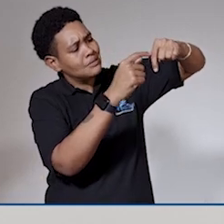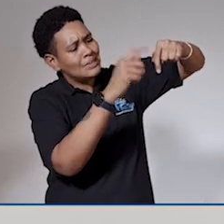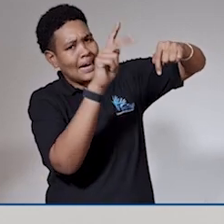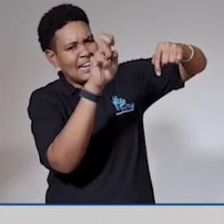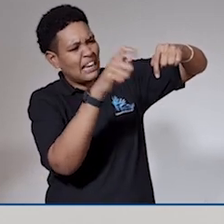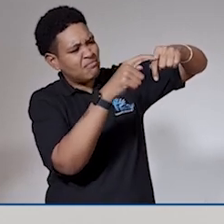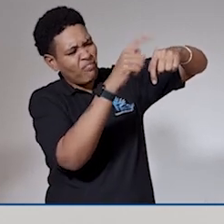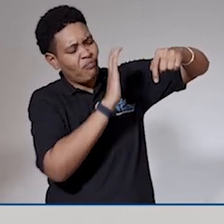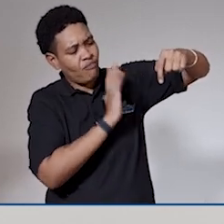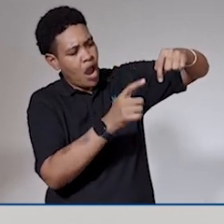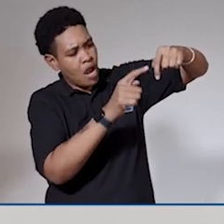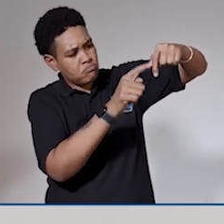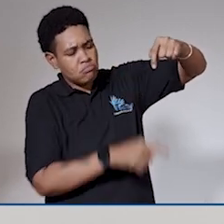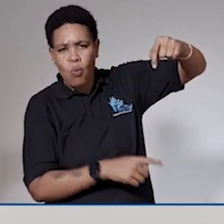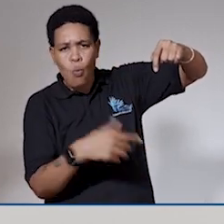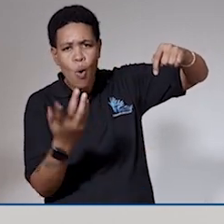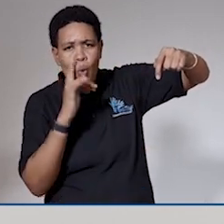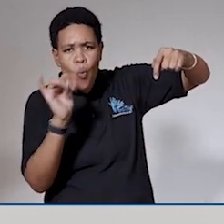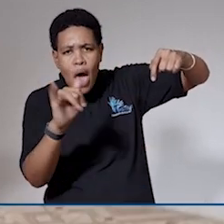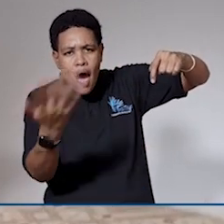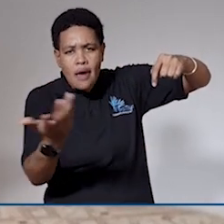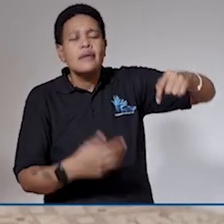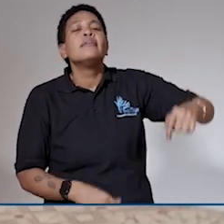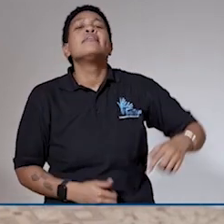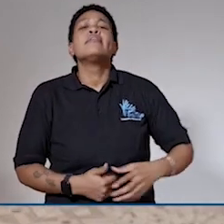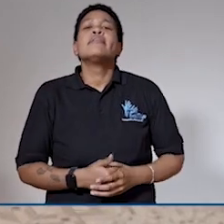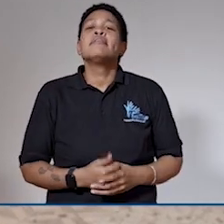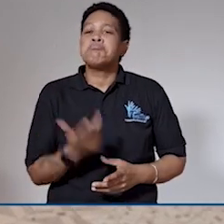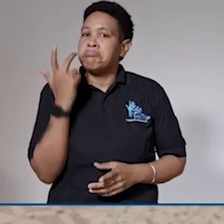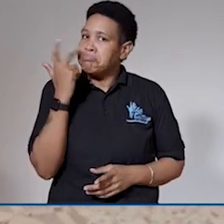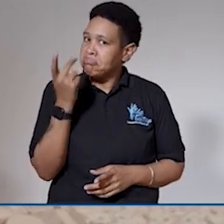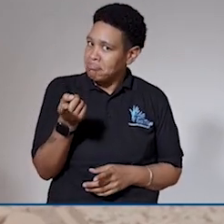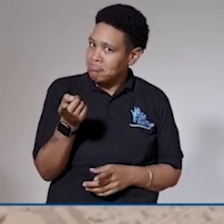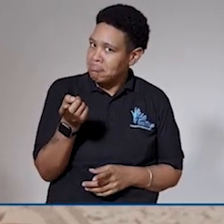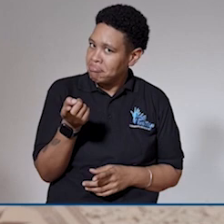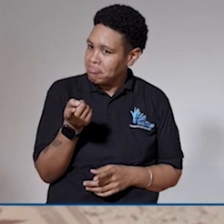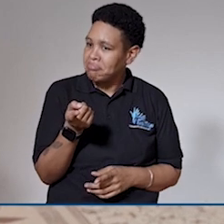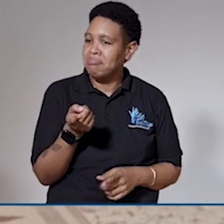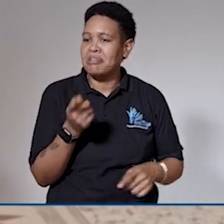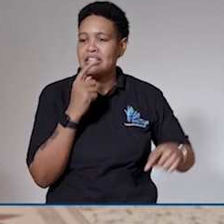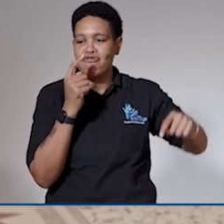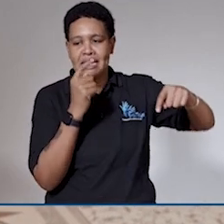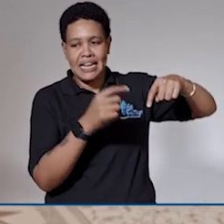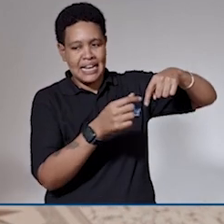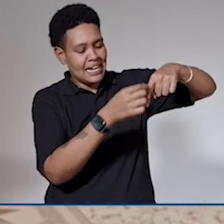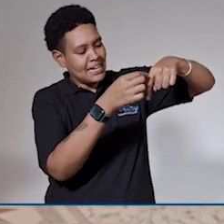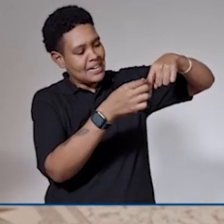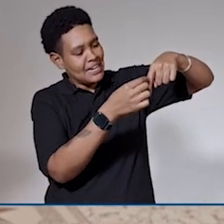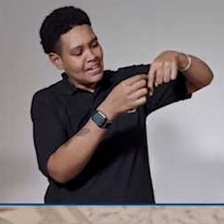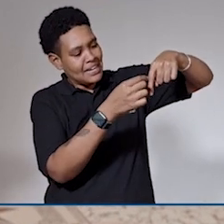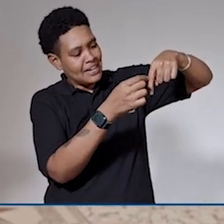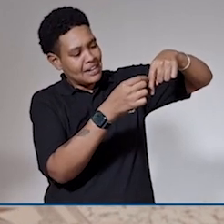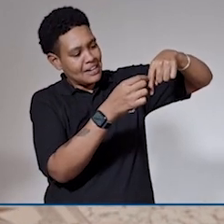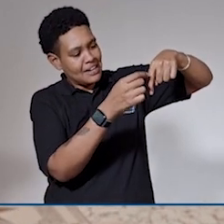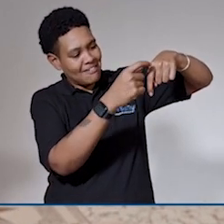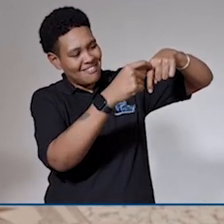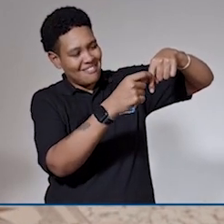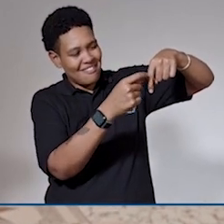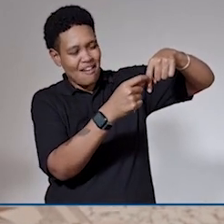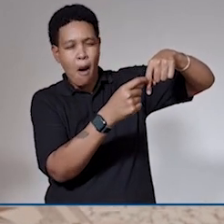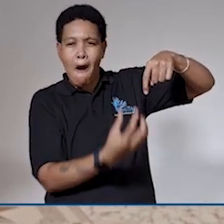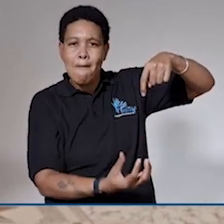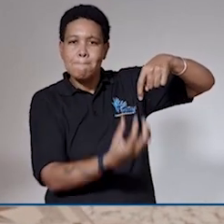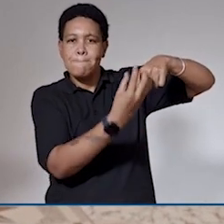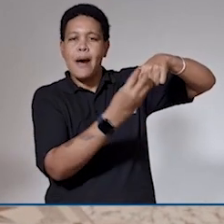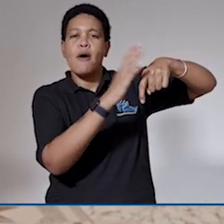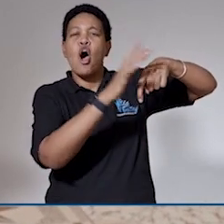Here we are. Again, this is your liner, which locks, fits onto your stump. This is a below knee. Fits